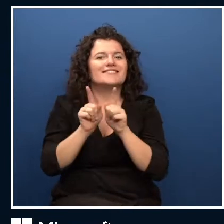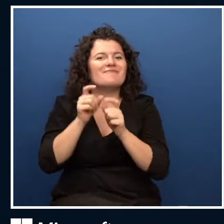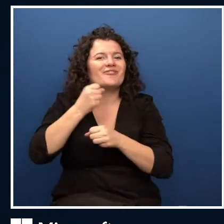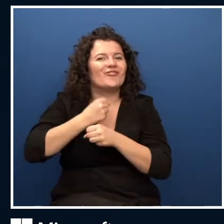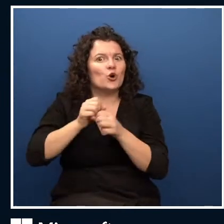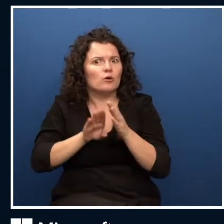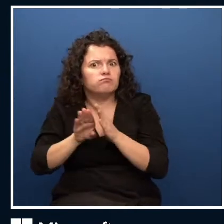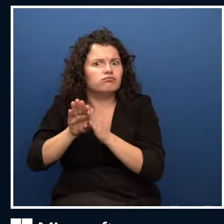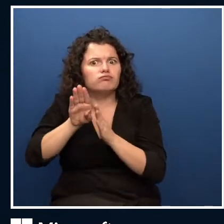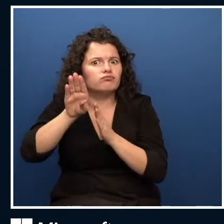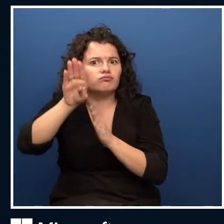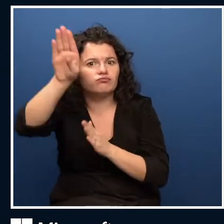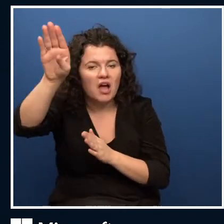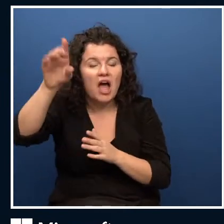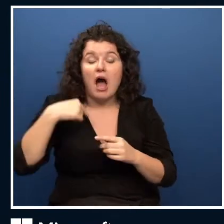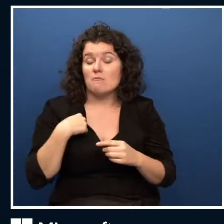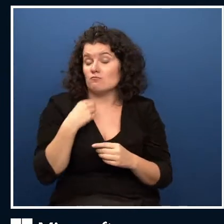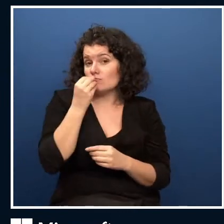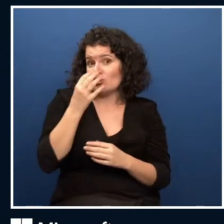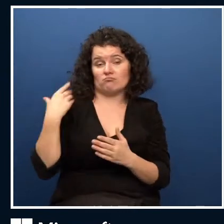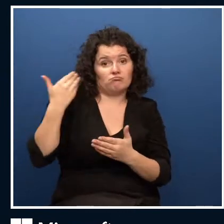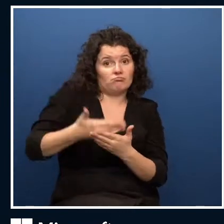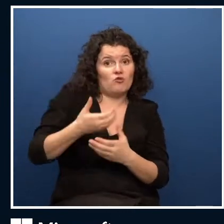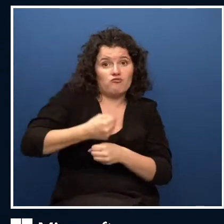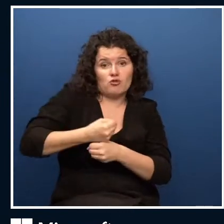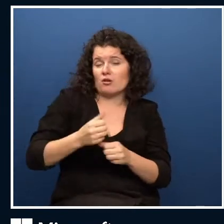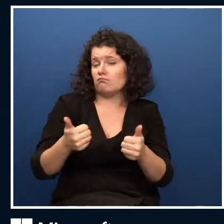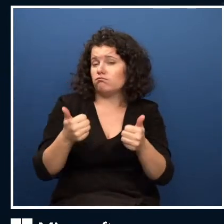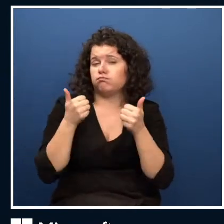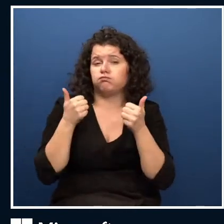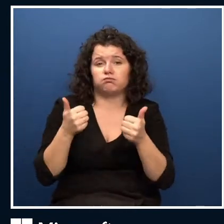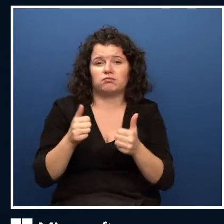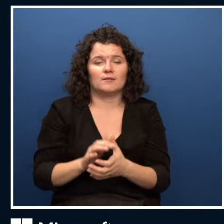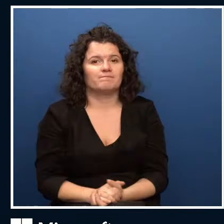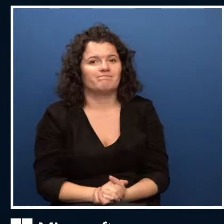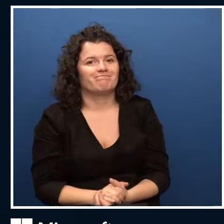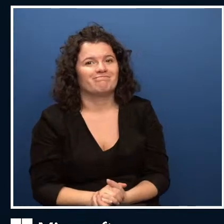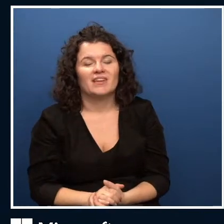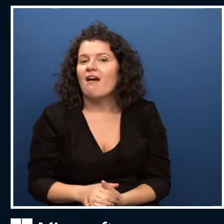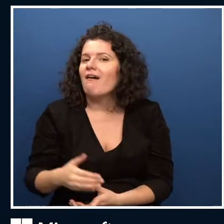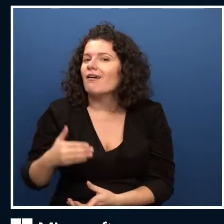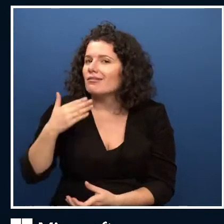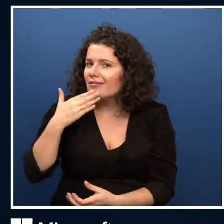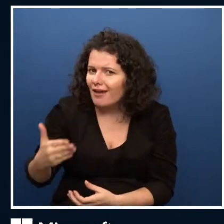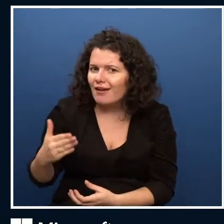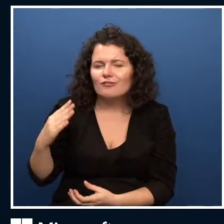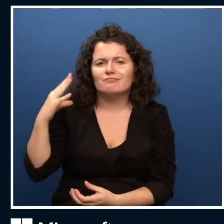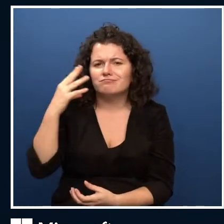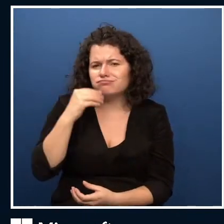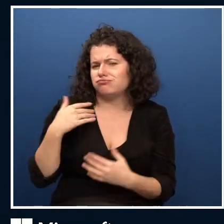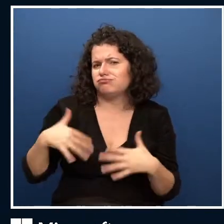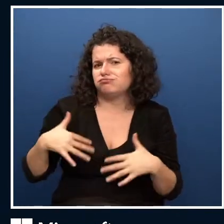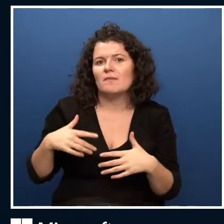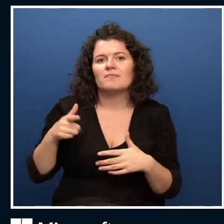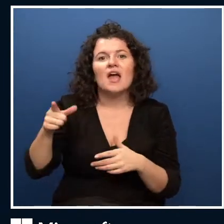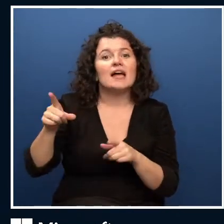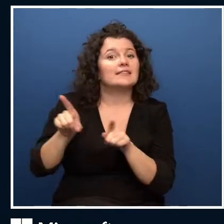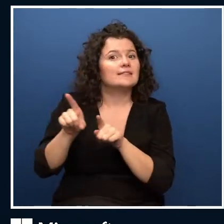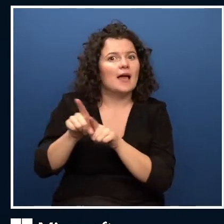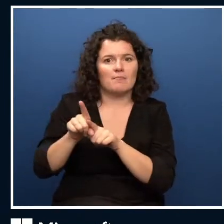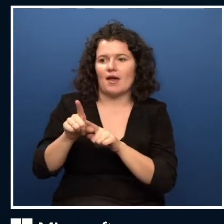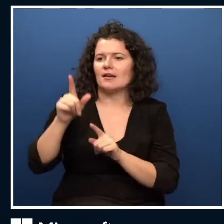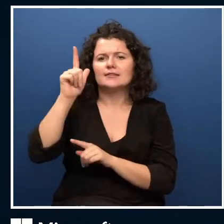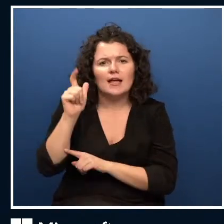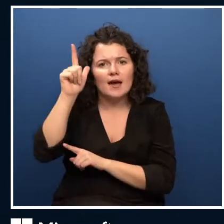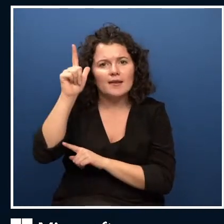Talking about working at a corporation versus a startup versus, a mid-sized company. I know folks on this call